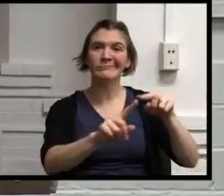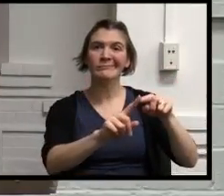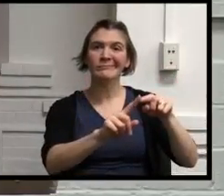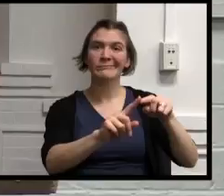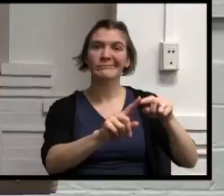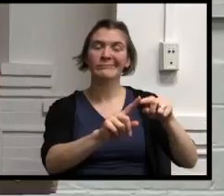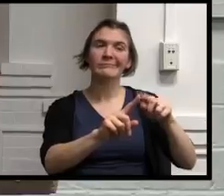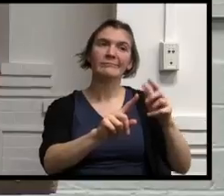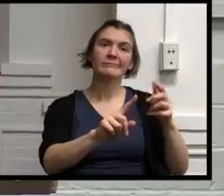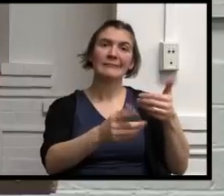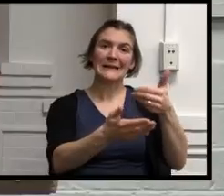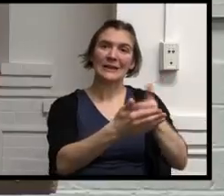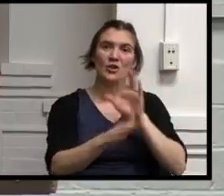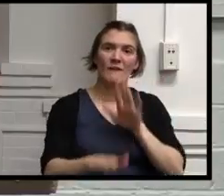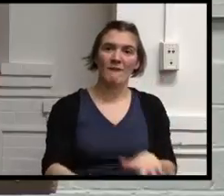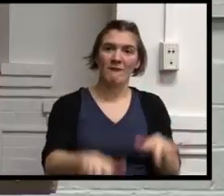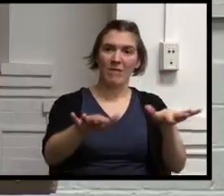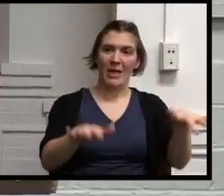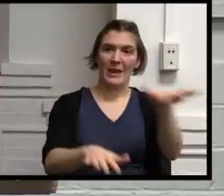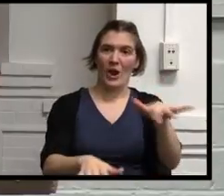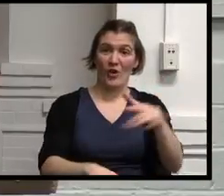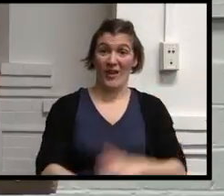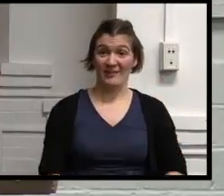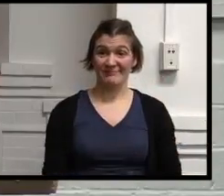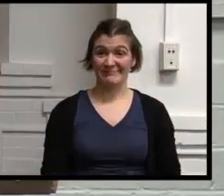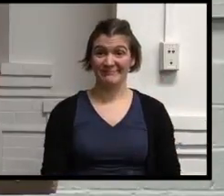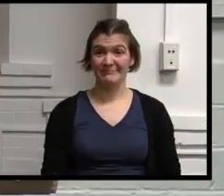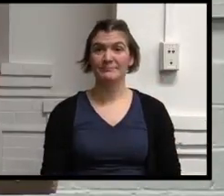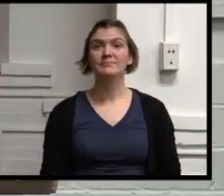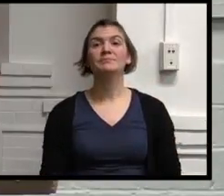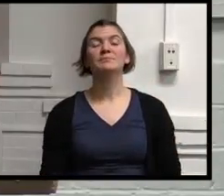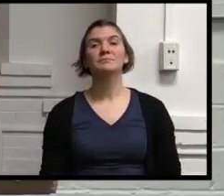either occupying the floodway or the floodplain.